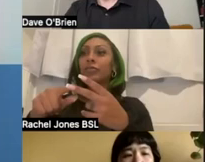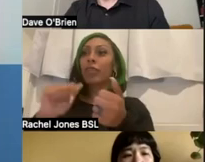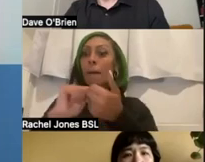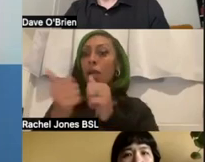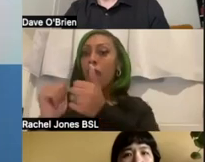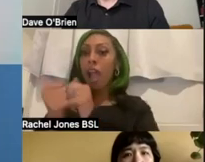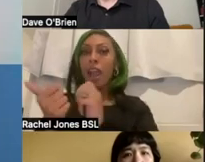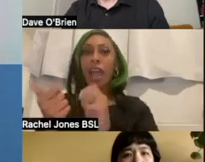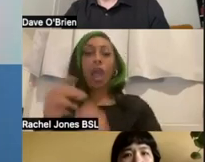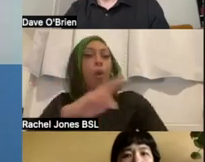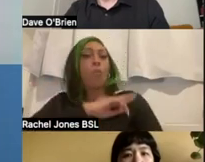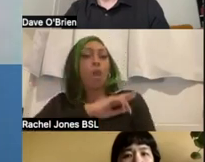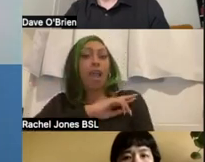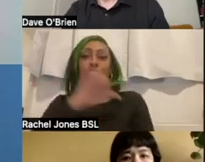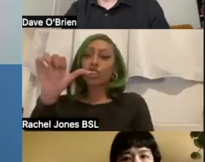us.